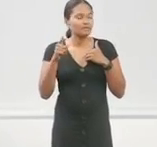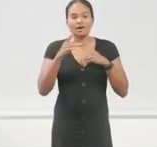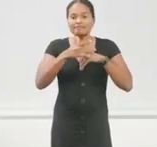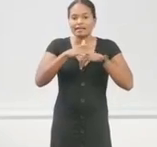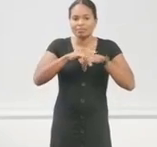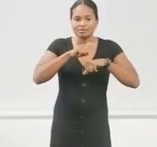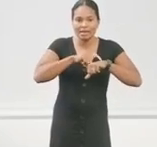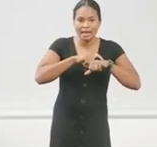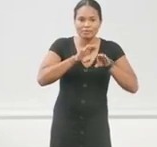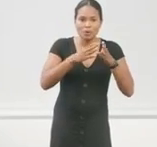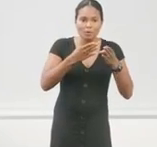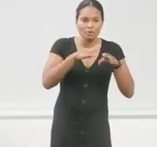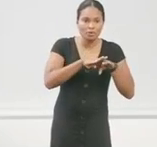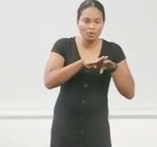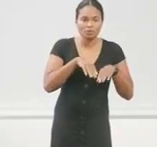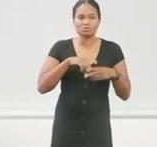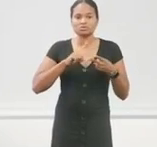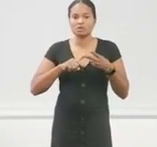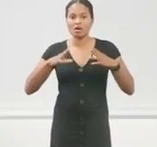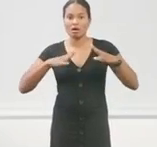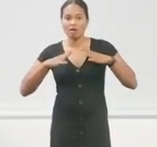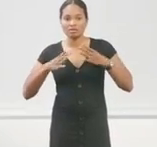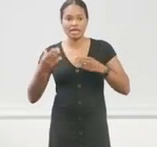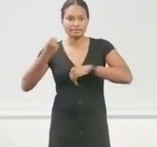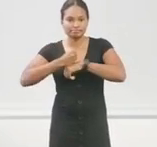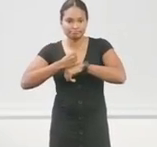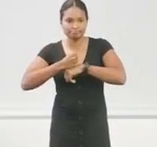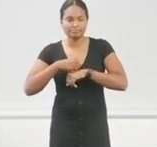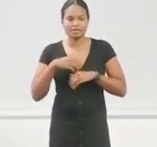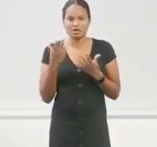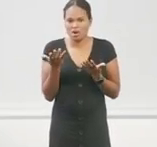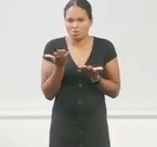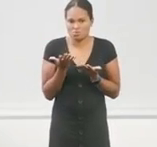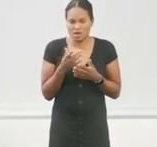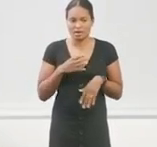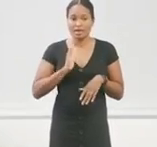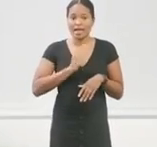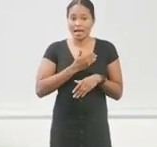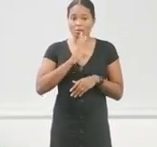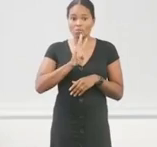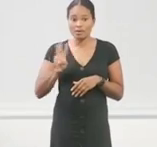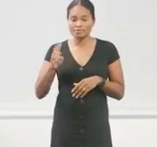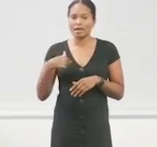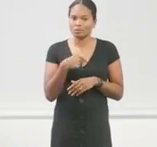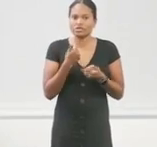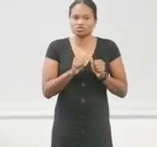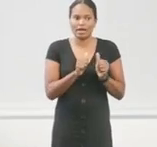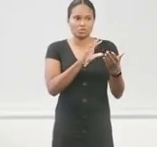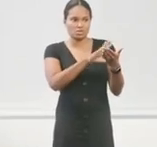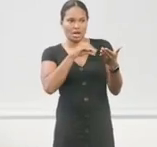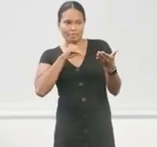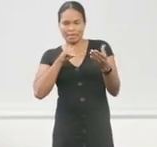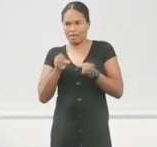when they're closed, what holidays they're closed for, things like that. So, and our website tries to mimic as much of that information as possible,